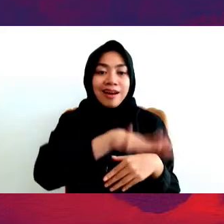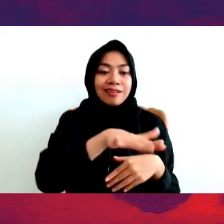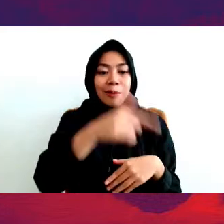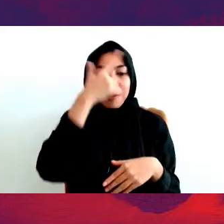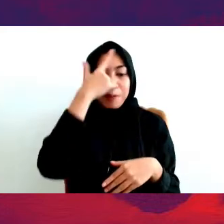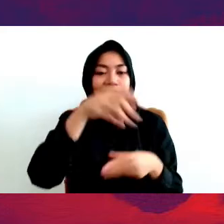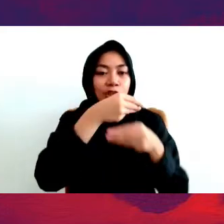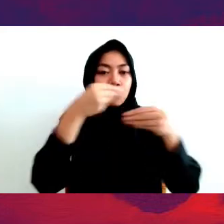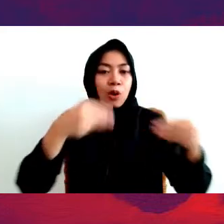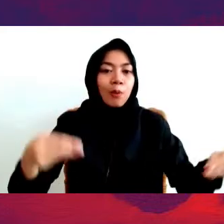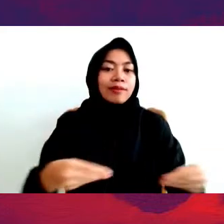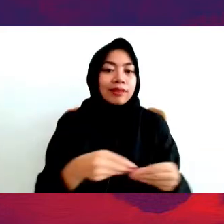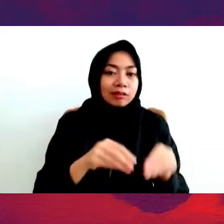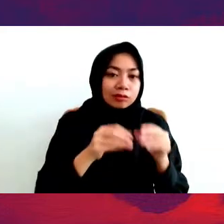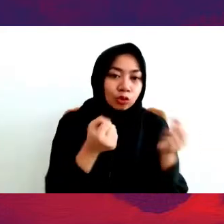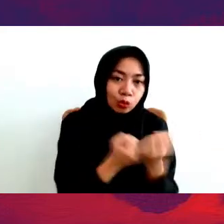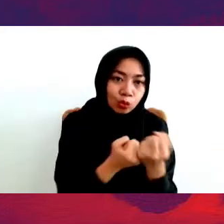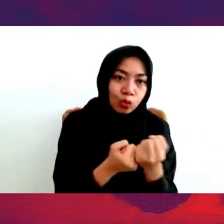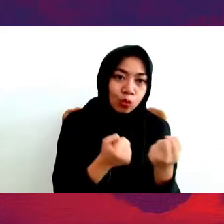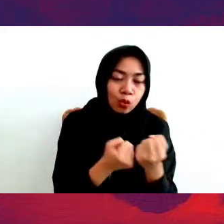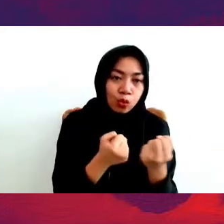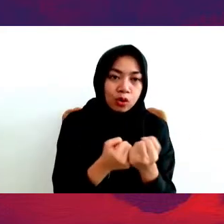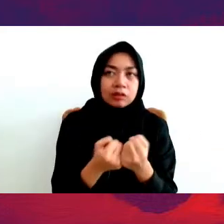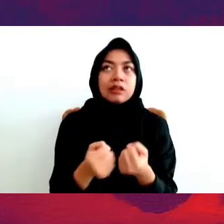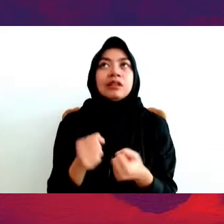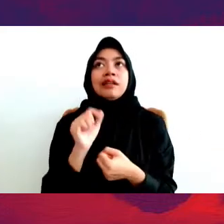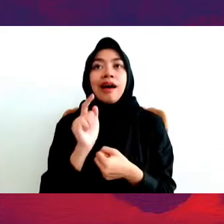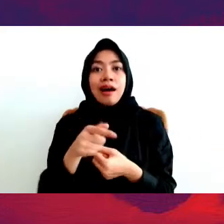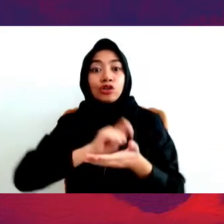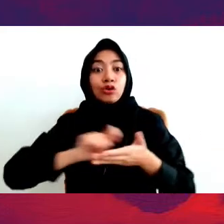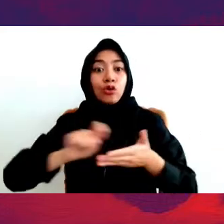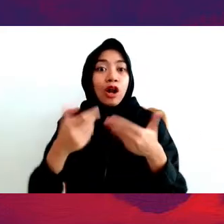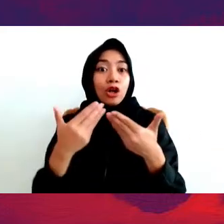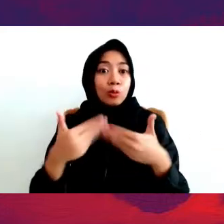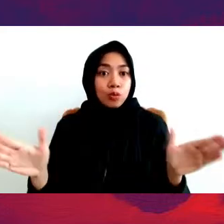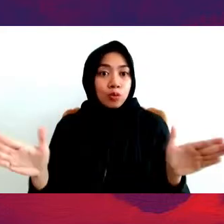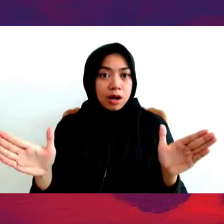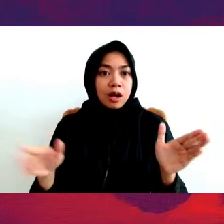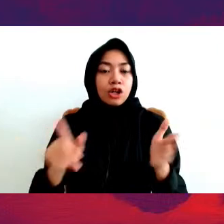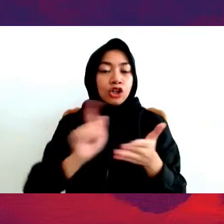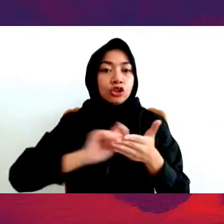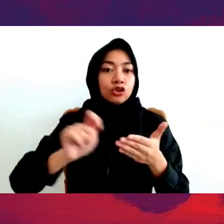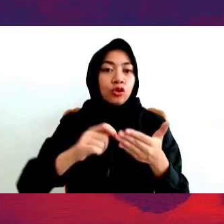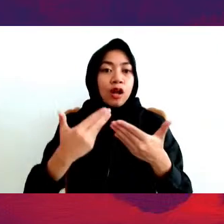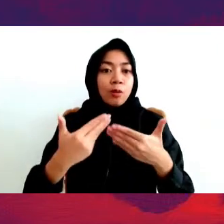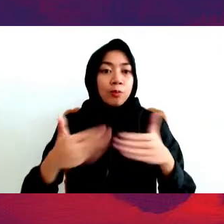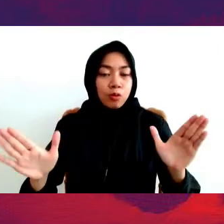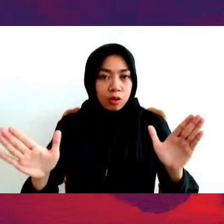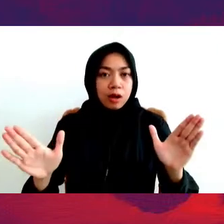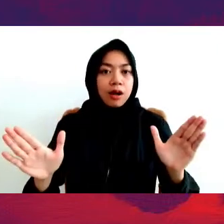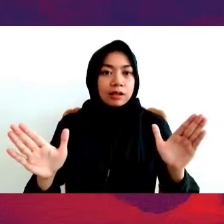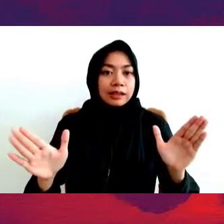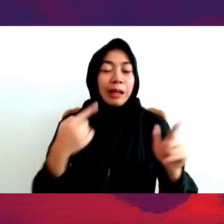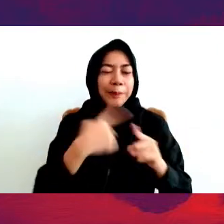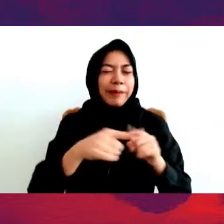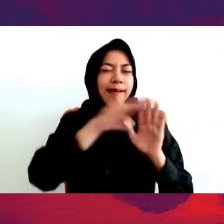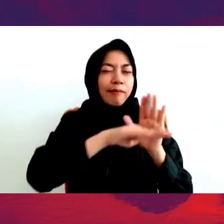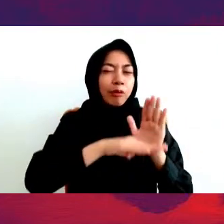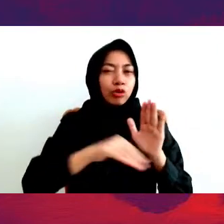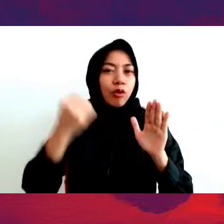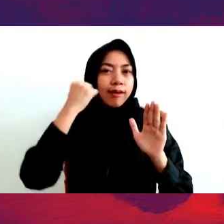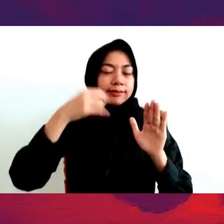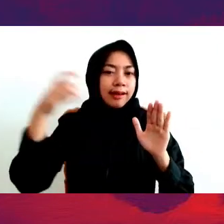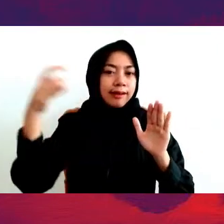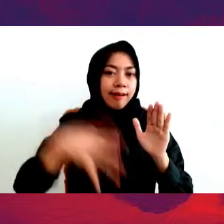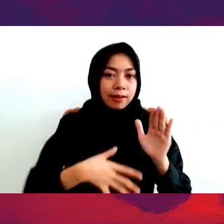time, we support to have school open with very rigid health protocols. Keep children healthy